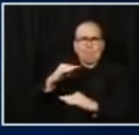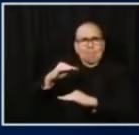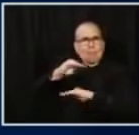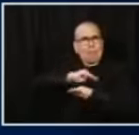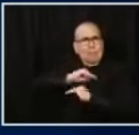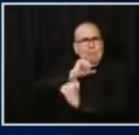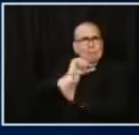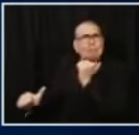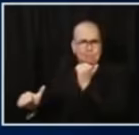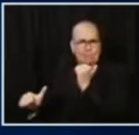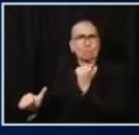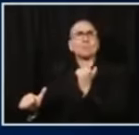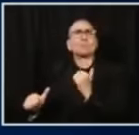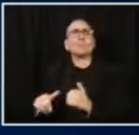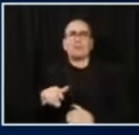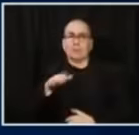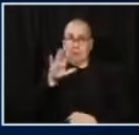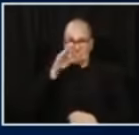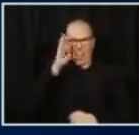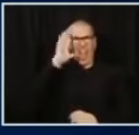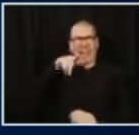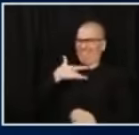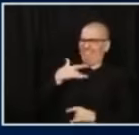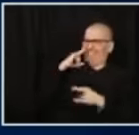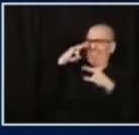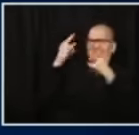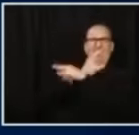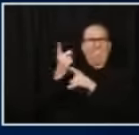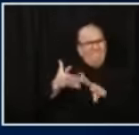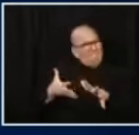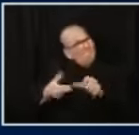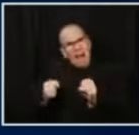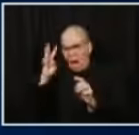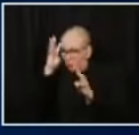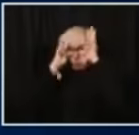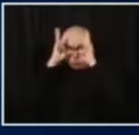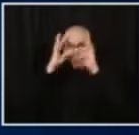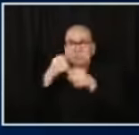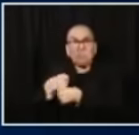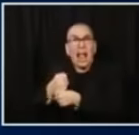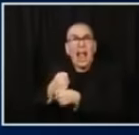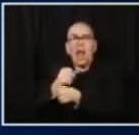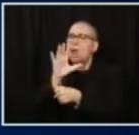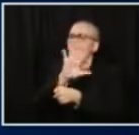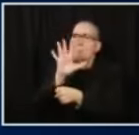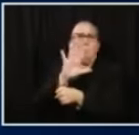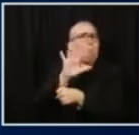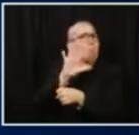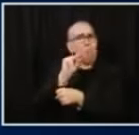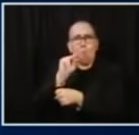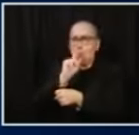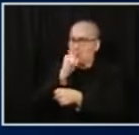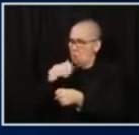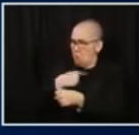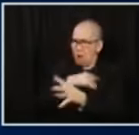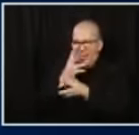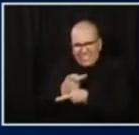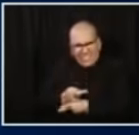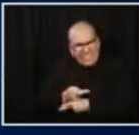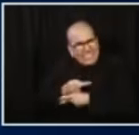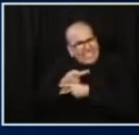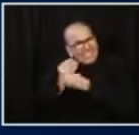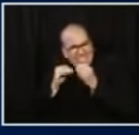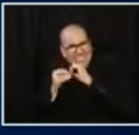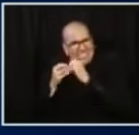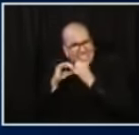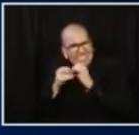does not mean that safety has been compromised. So these vaccines have gone through the same rigorous clinical trials that